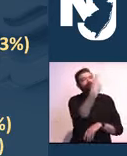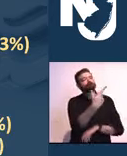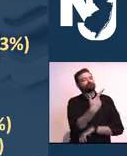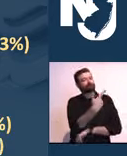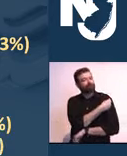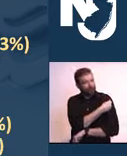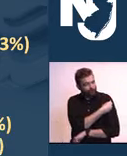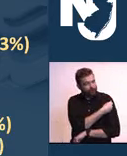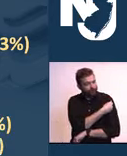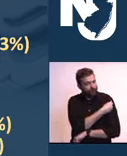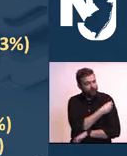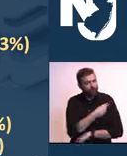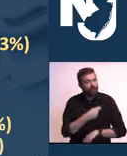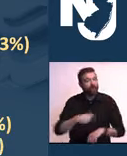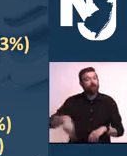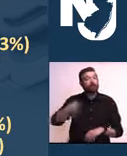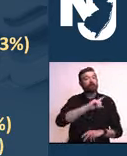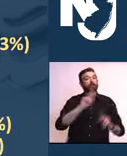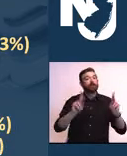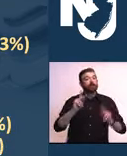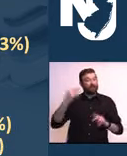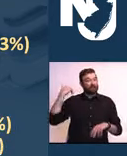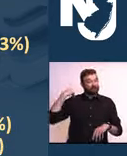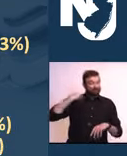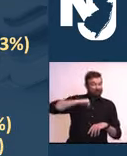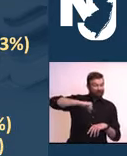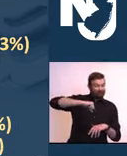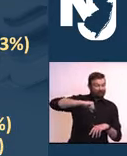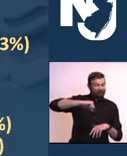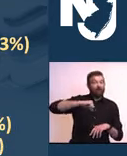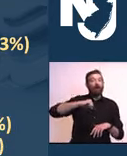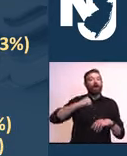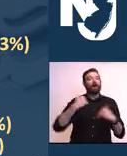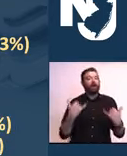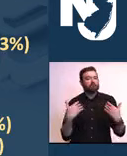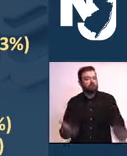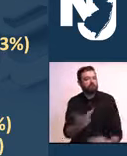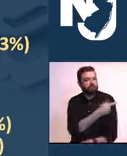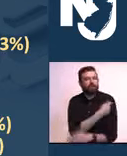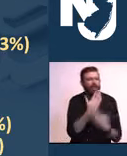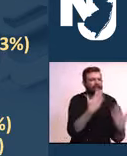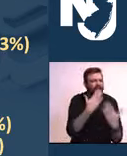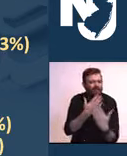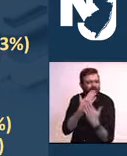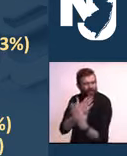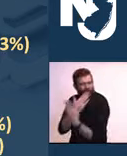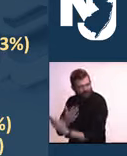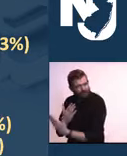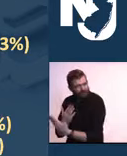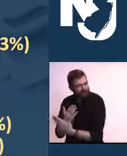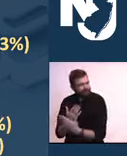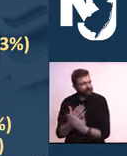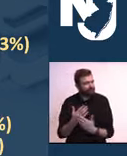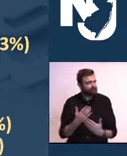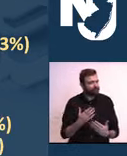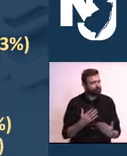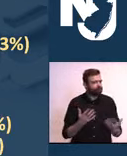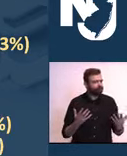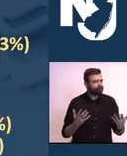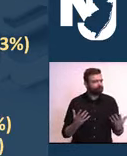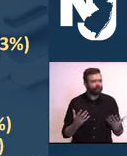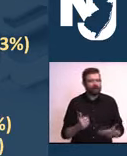thankful to have them now in this fight, and we are now in a strong position to keep this process and progress